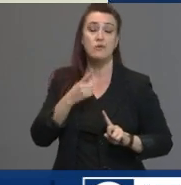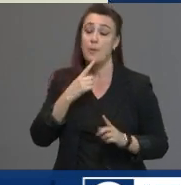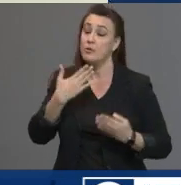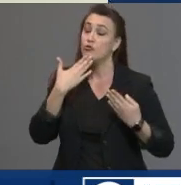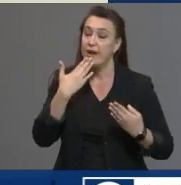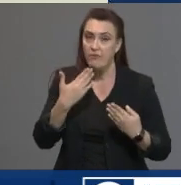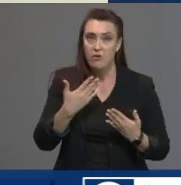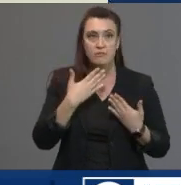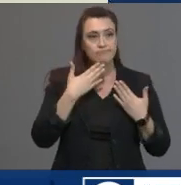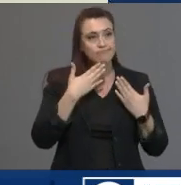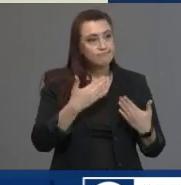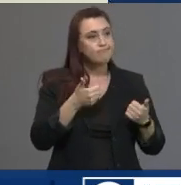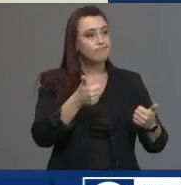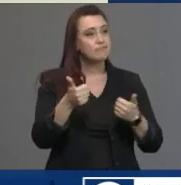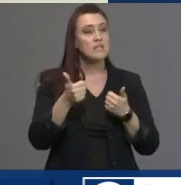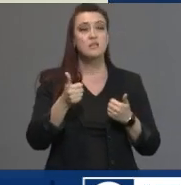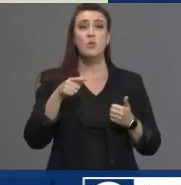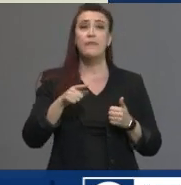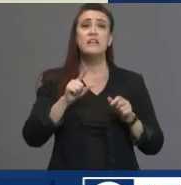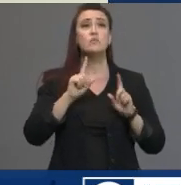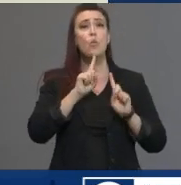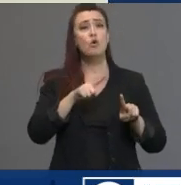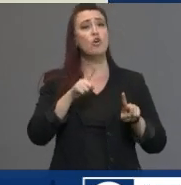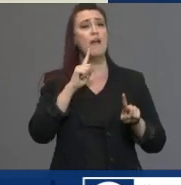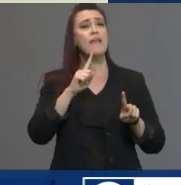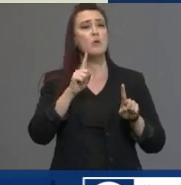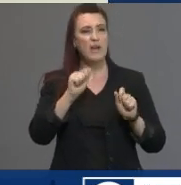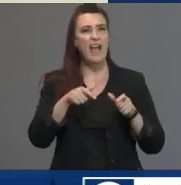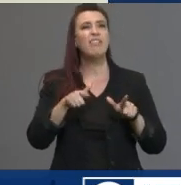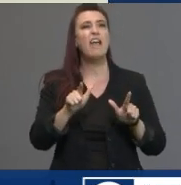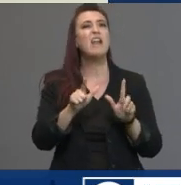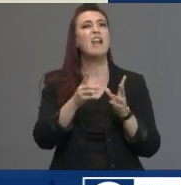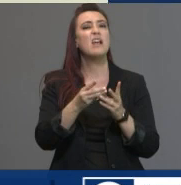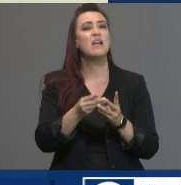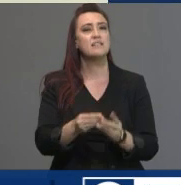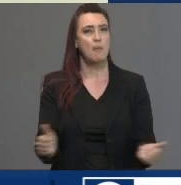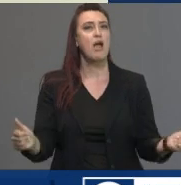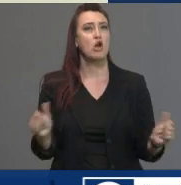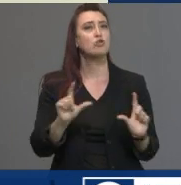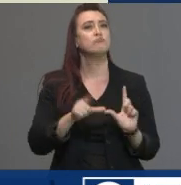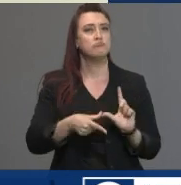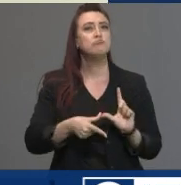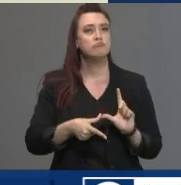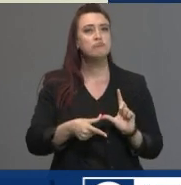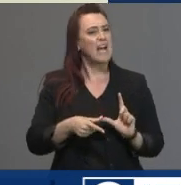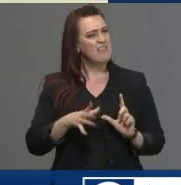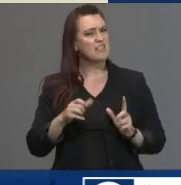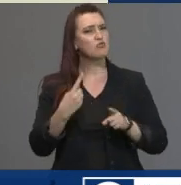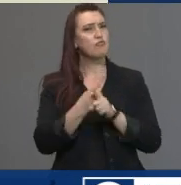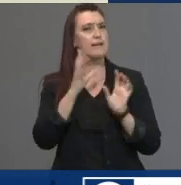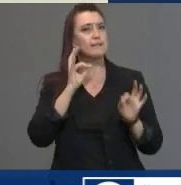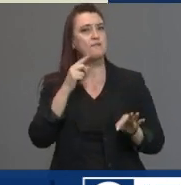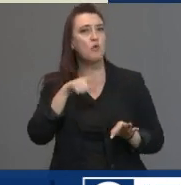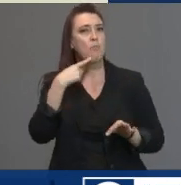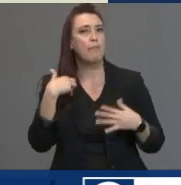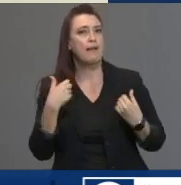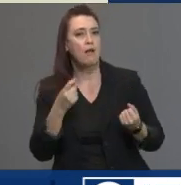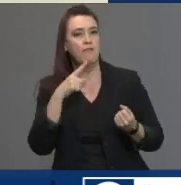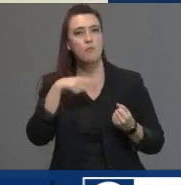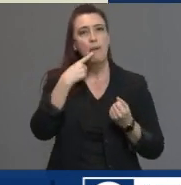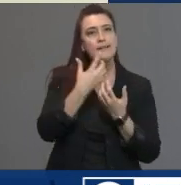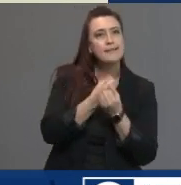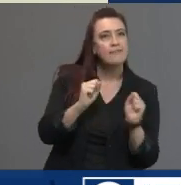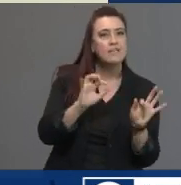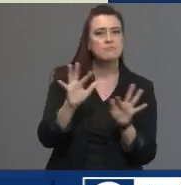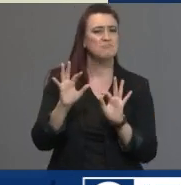very grateful. We're able to let this order expire because it's the right thing to do in terms of public health and